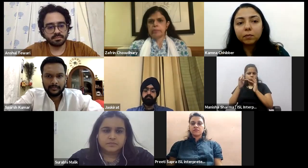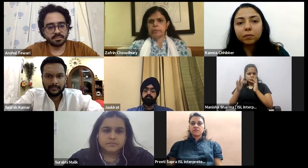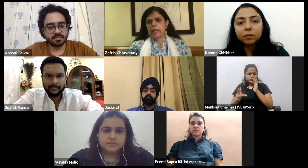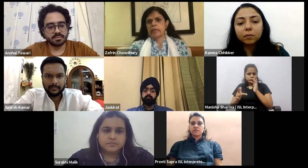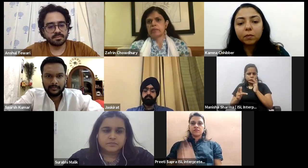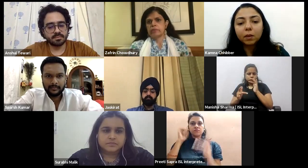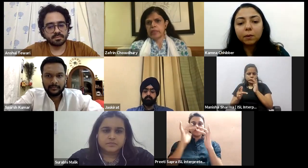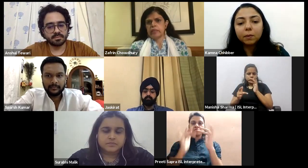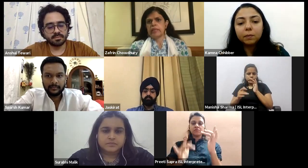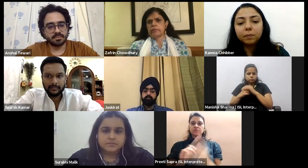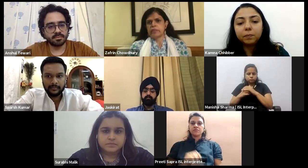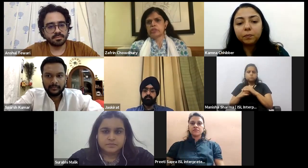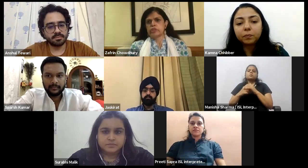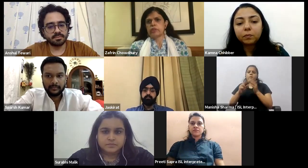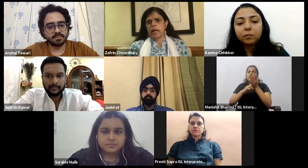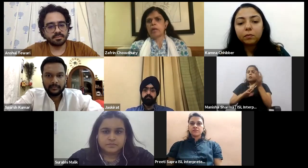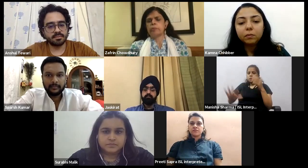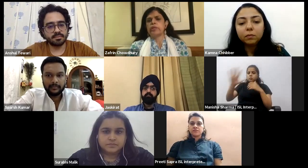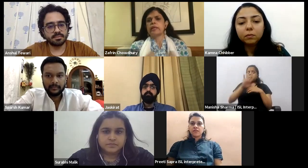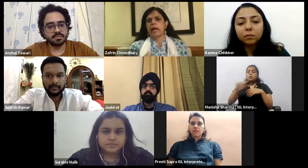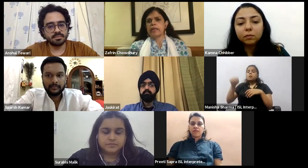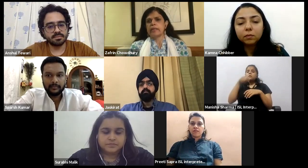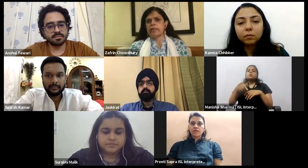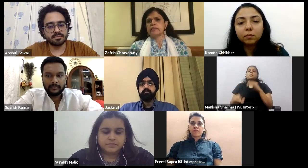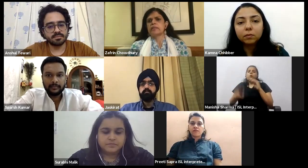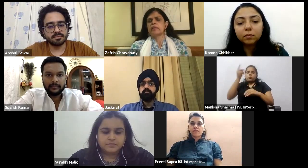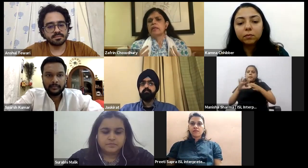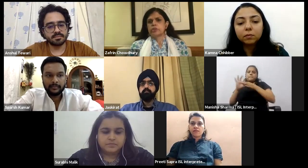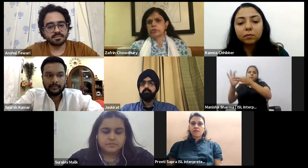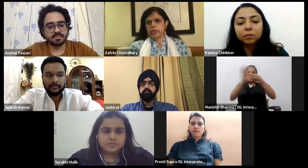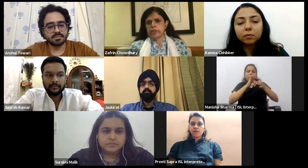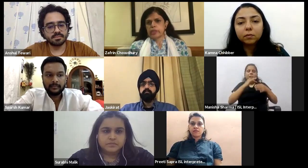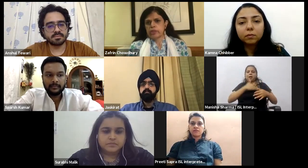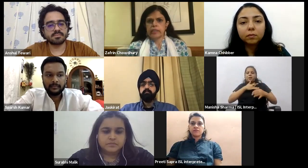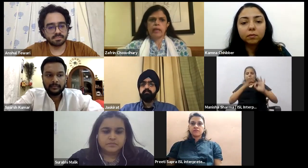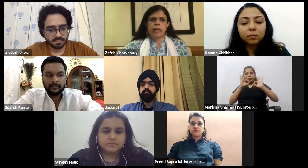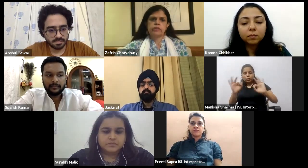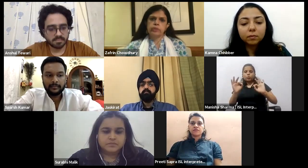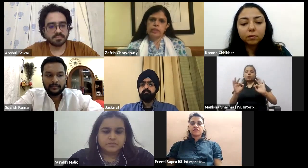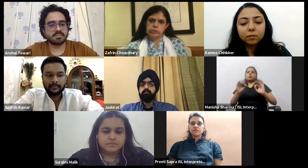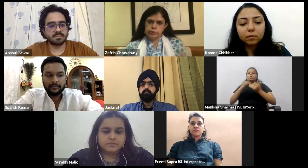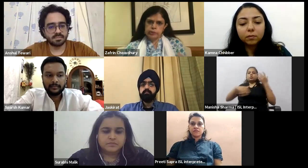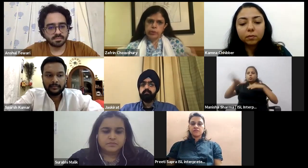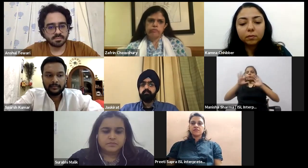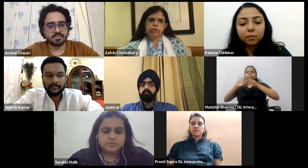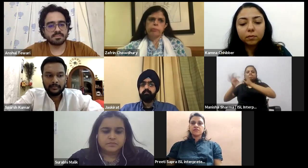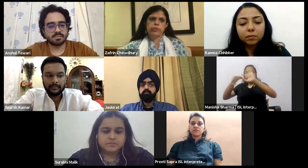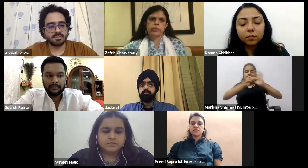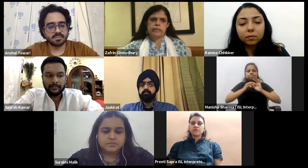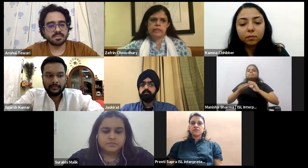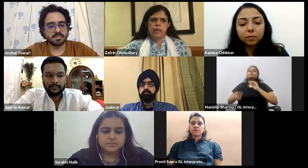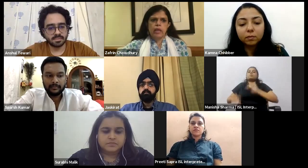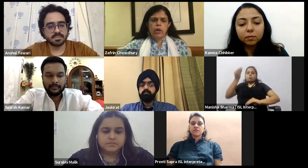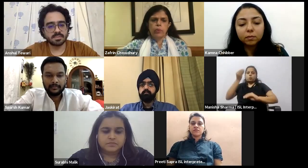discrimination, and on the really increase harmony, kindness, social cohesion, and so it was going from